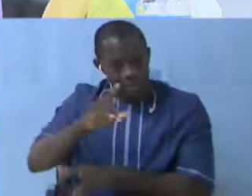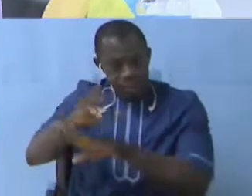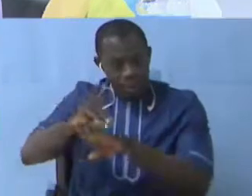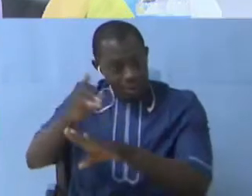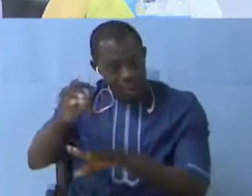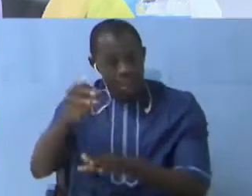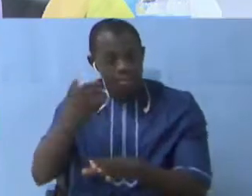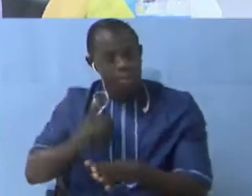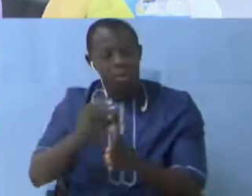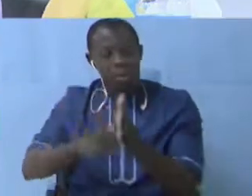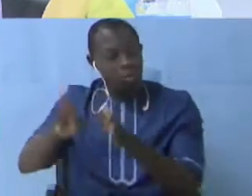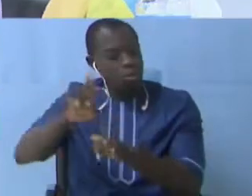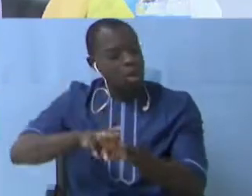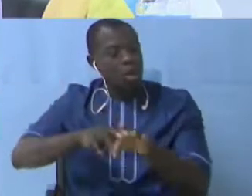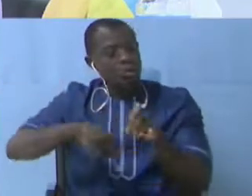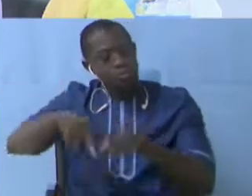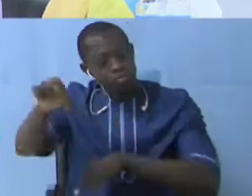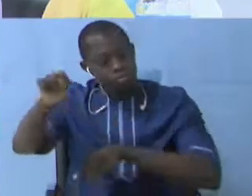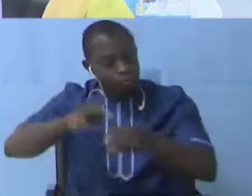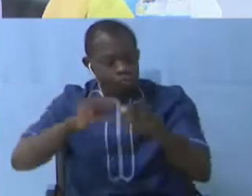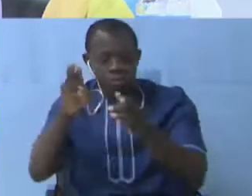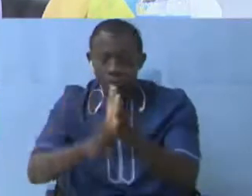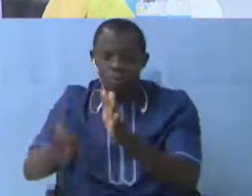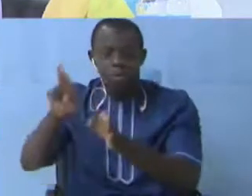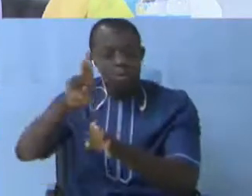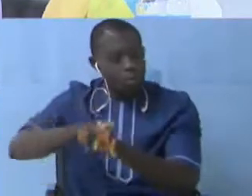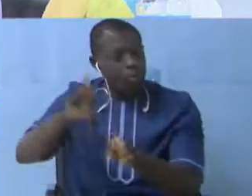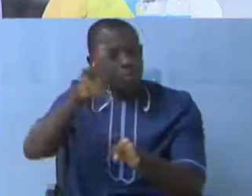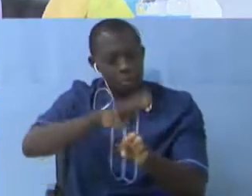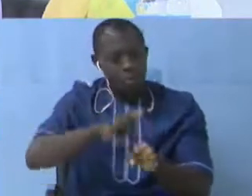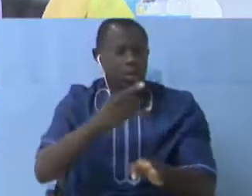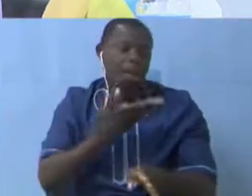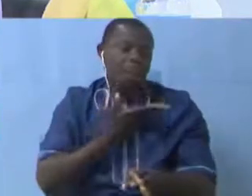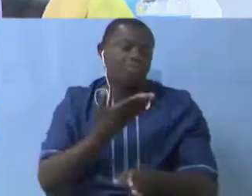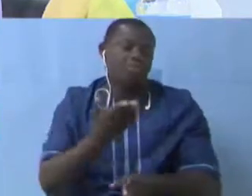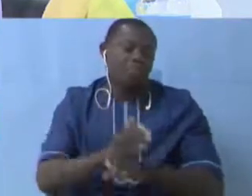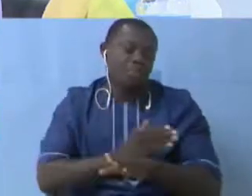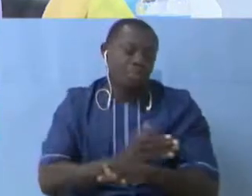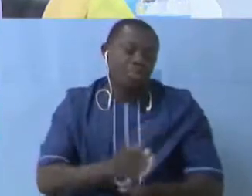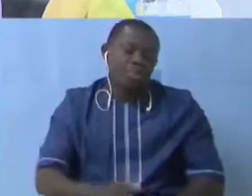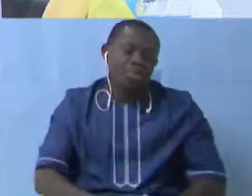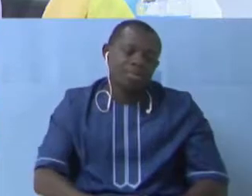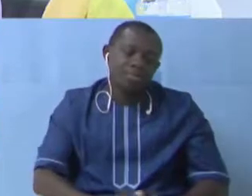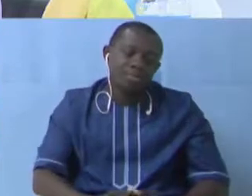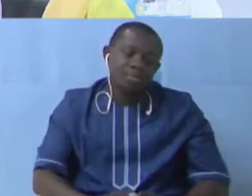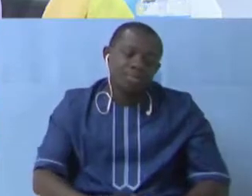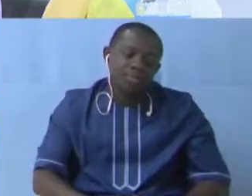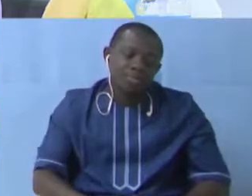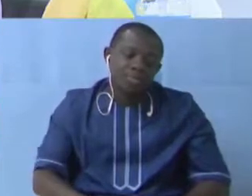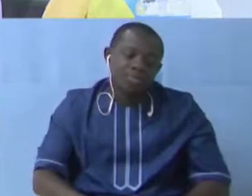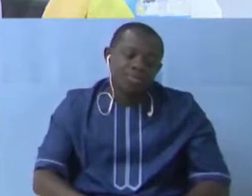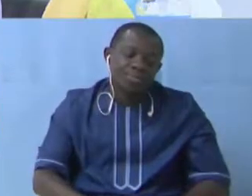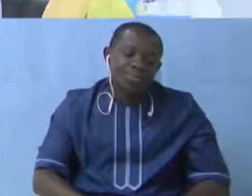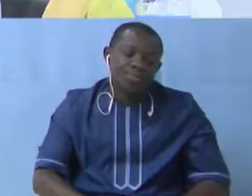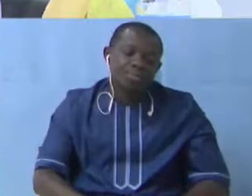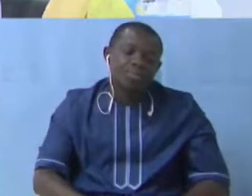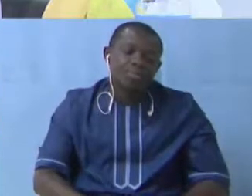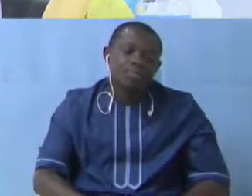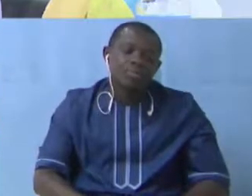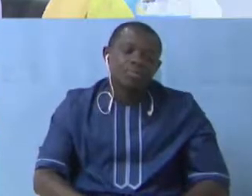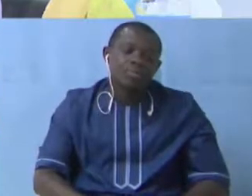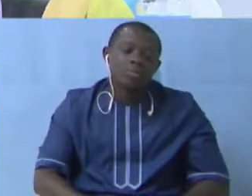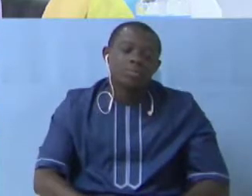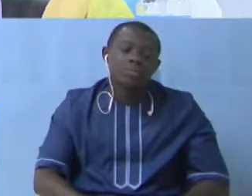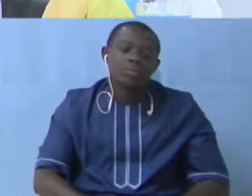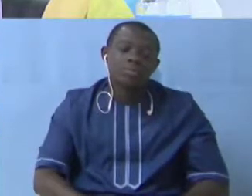ne dama ko ñëw nekkul nag sax di NIA yi comme ni nga ko waxee rek waaye léeg-léeg ci police yi. We've also documented that